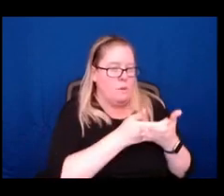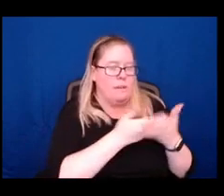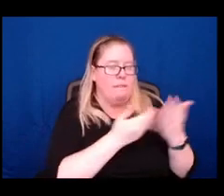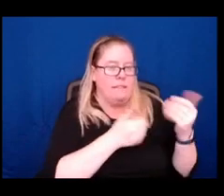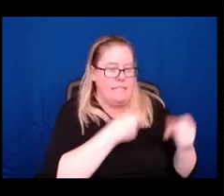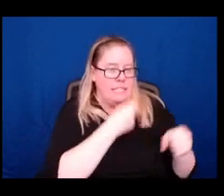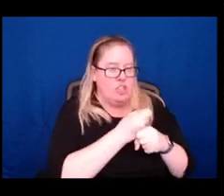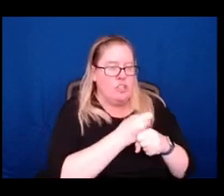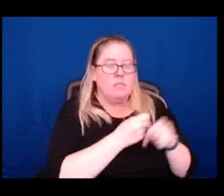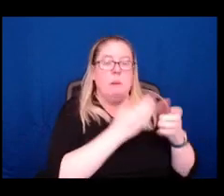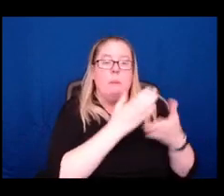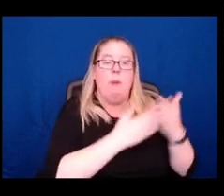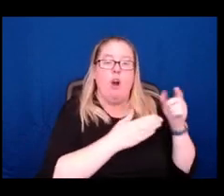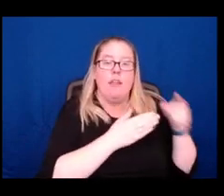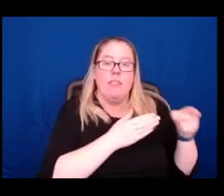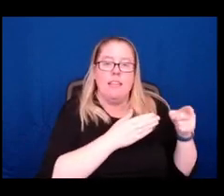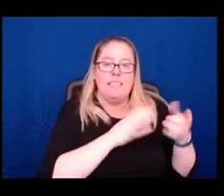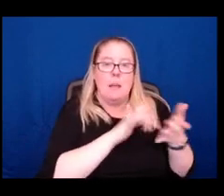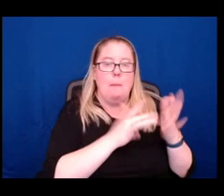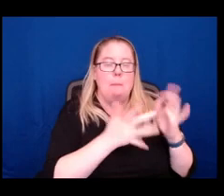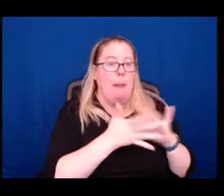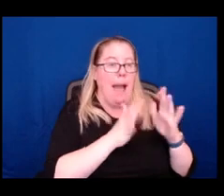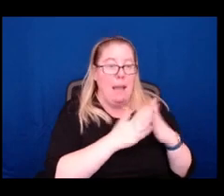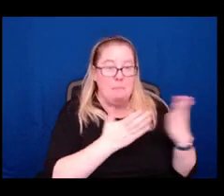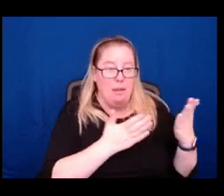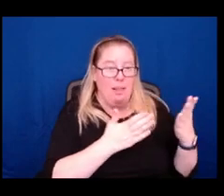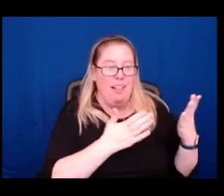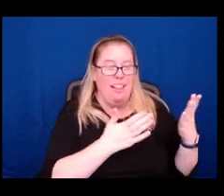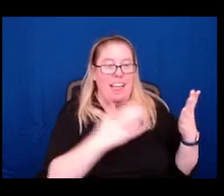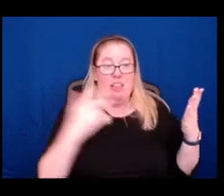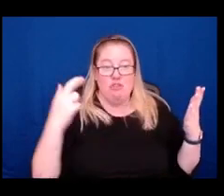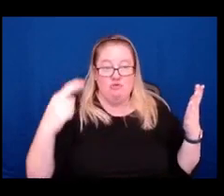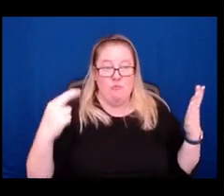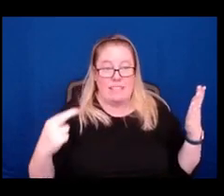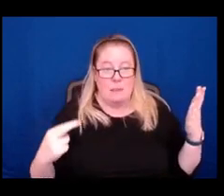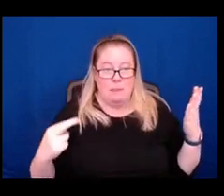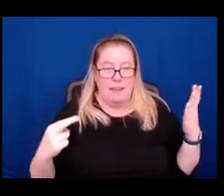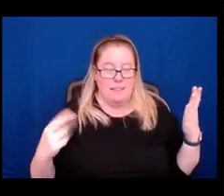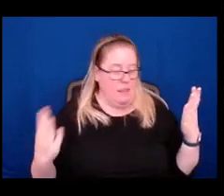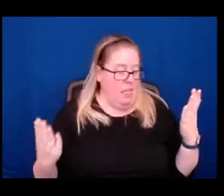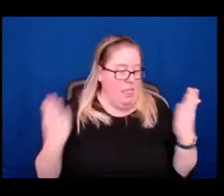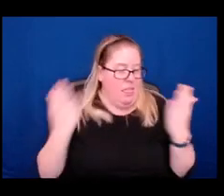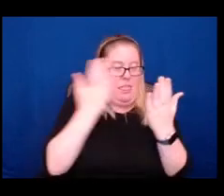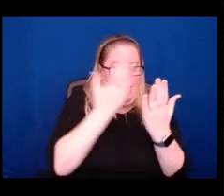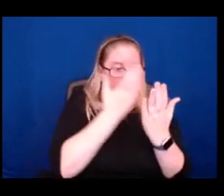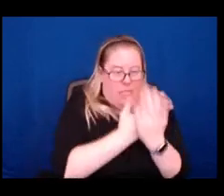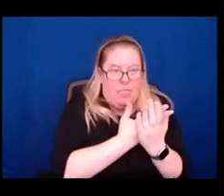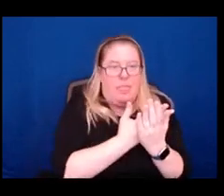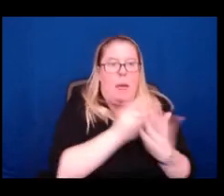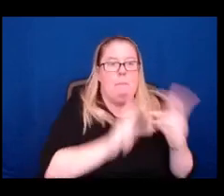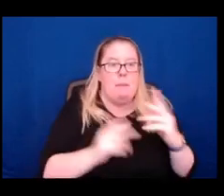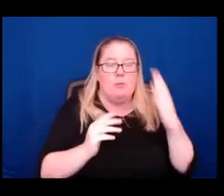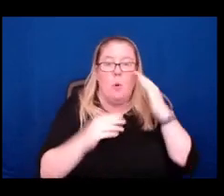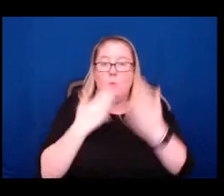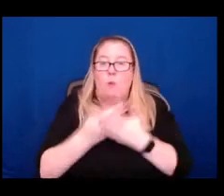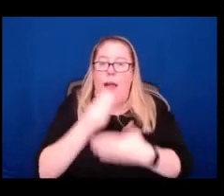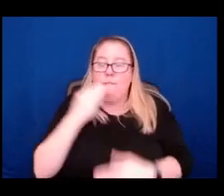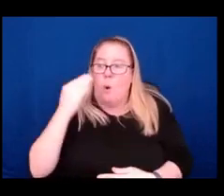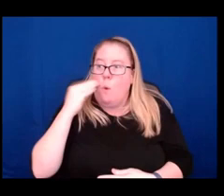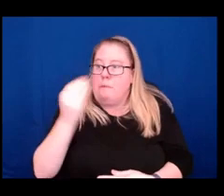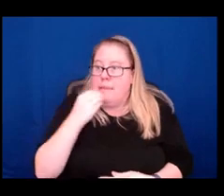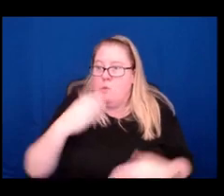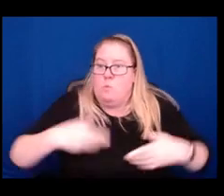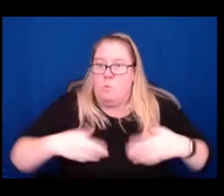Started the Fibroid Elimination Bible, and we just added the recipe component so that people could know once they got home, well, what do I